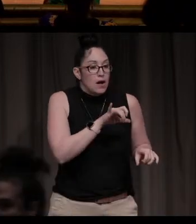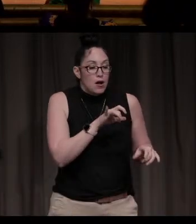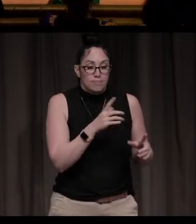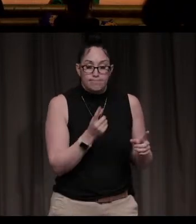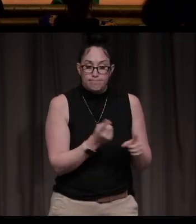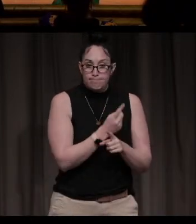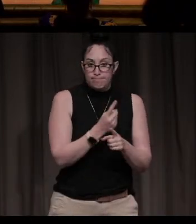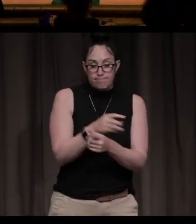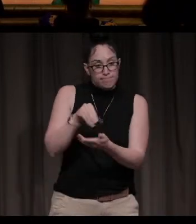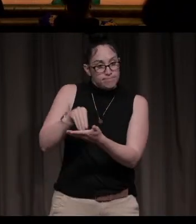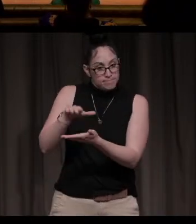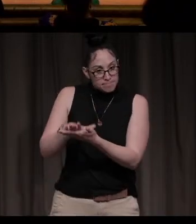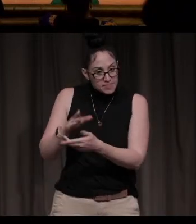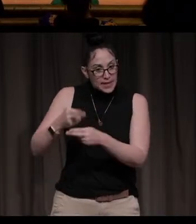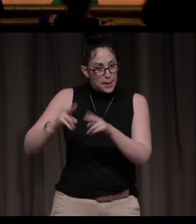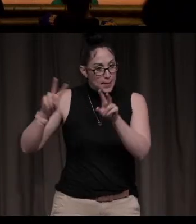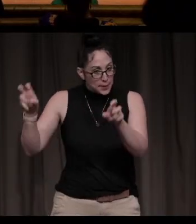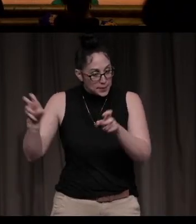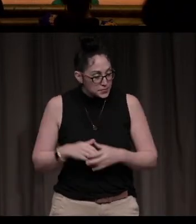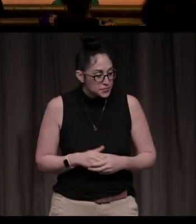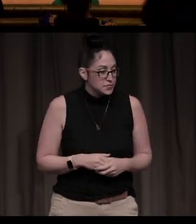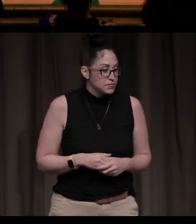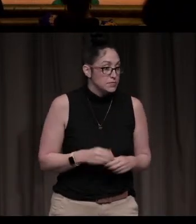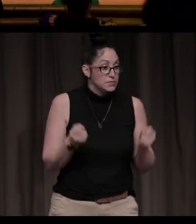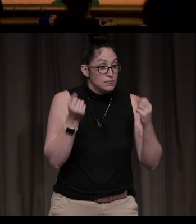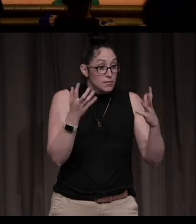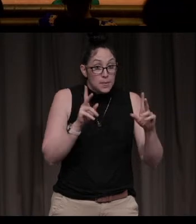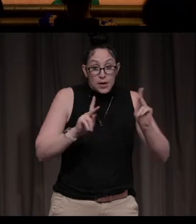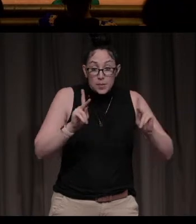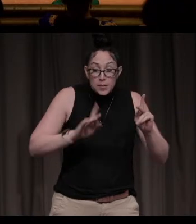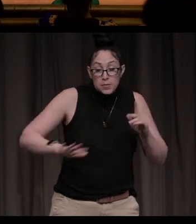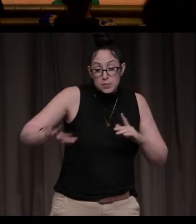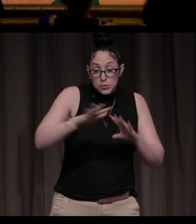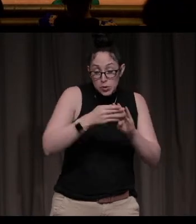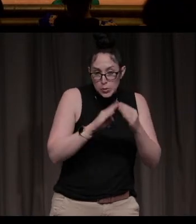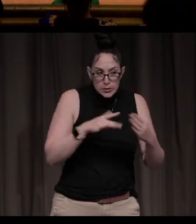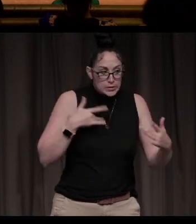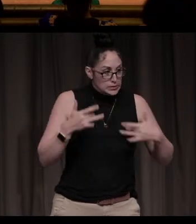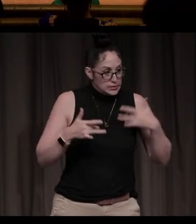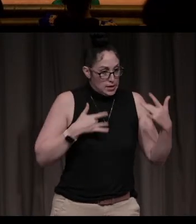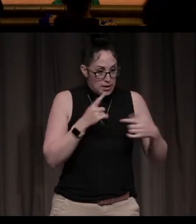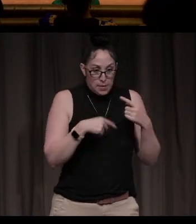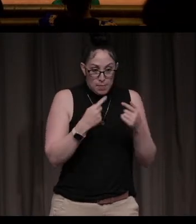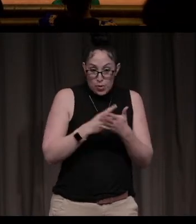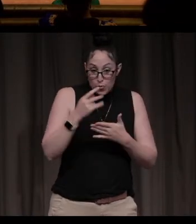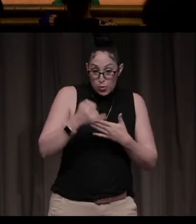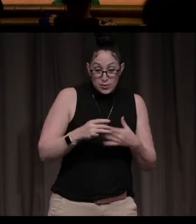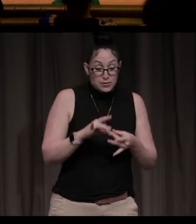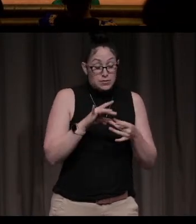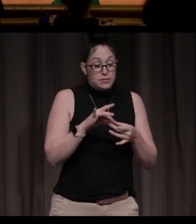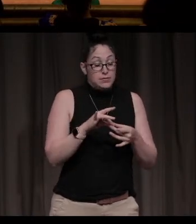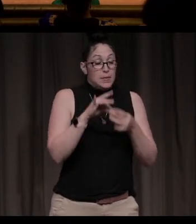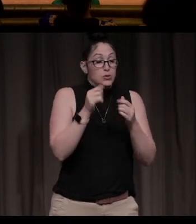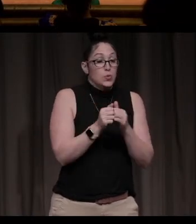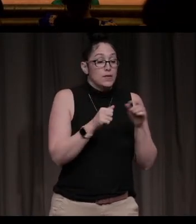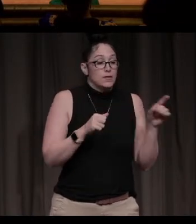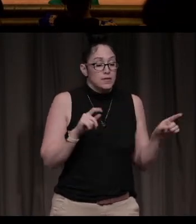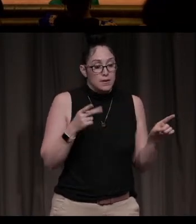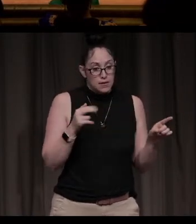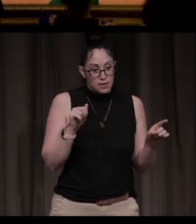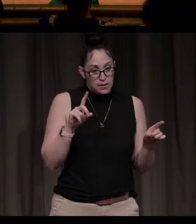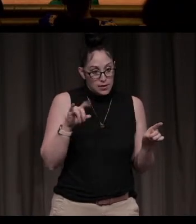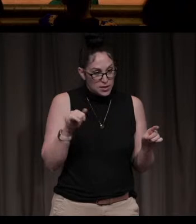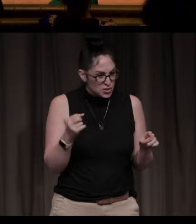excited about these projects, you know, like the project that we did here with Felipe and Khadijah? Is